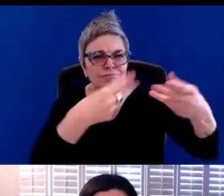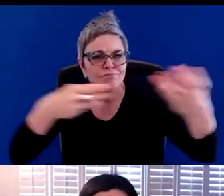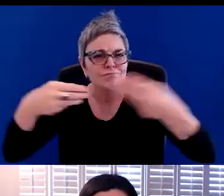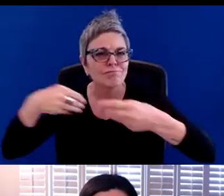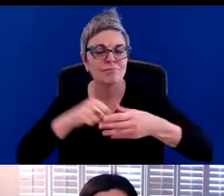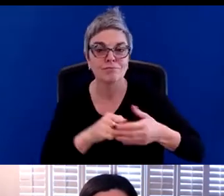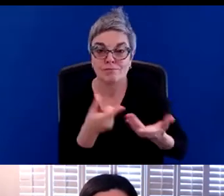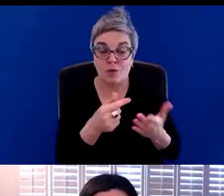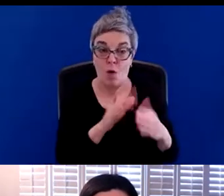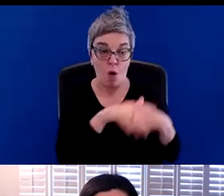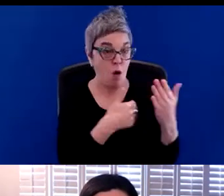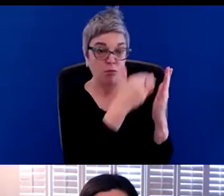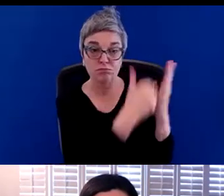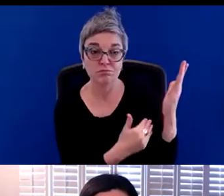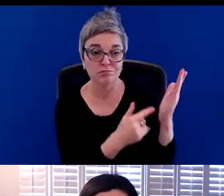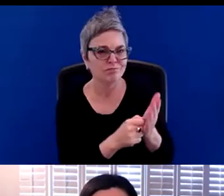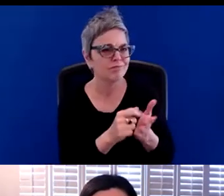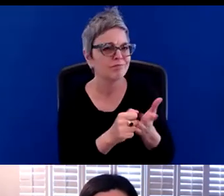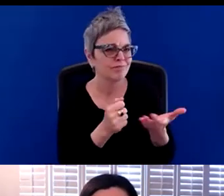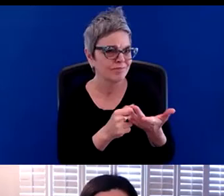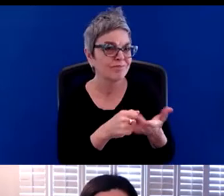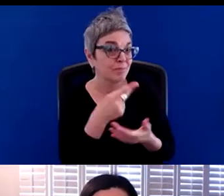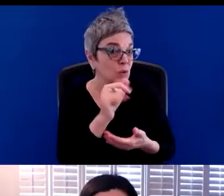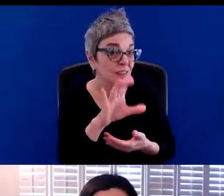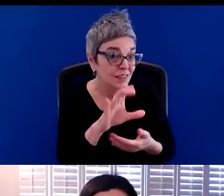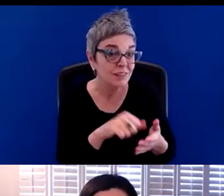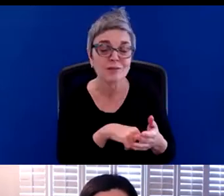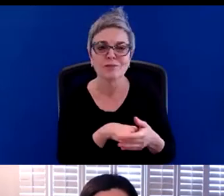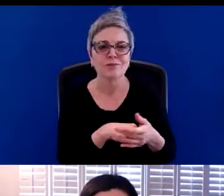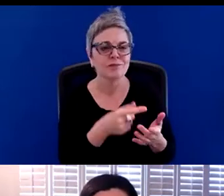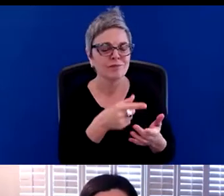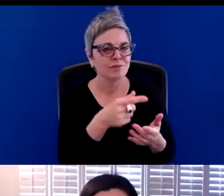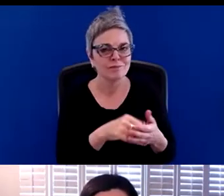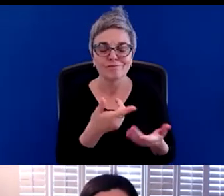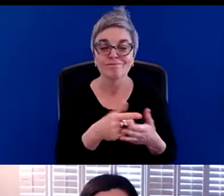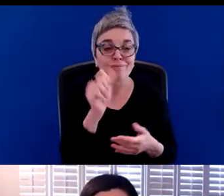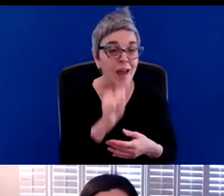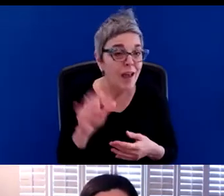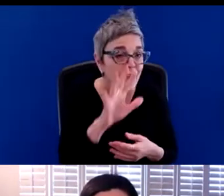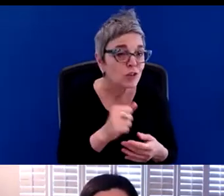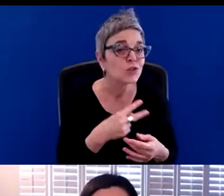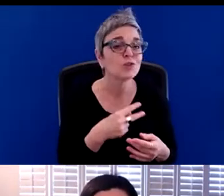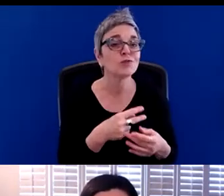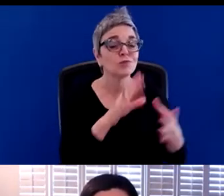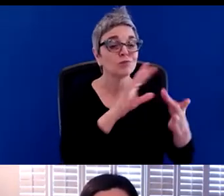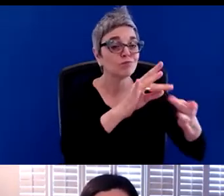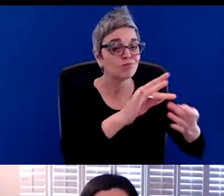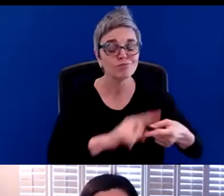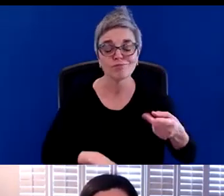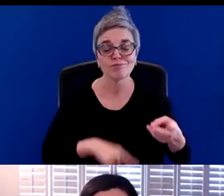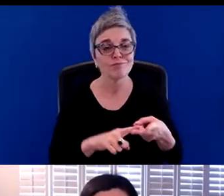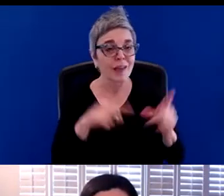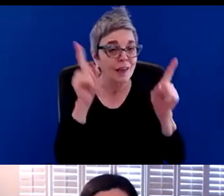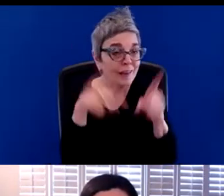you know, different, speaking in different contexts. So there's, you know, Asian voices, there's Indian voices, there's people